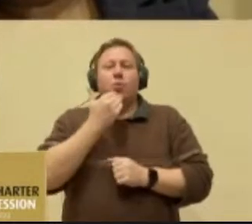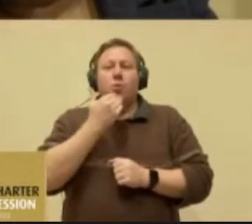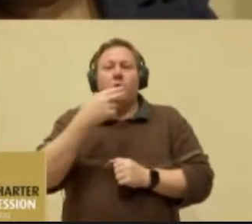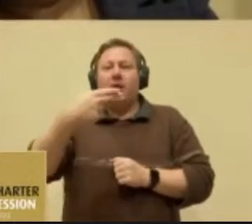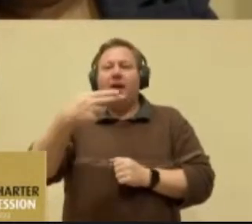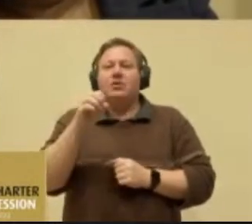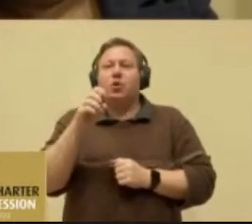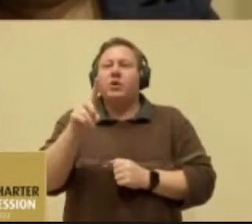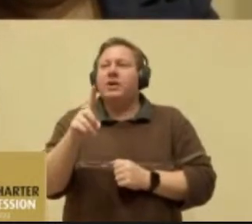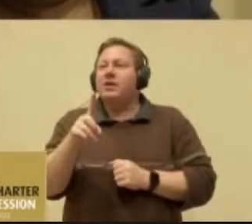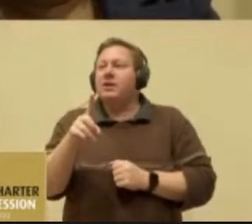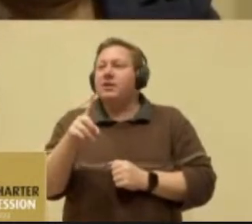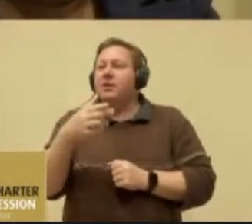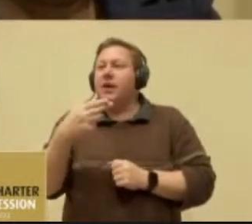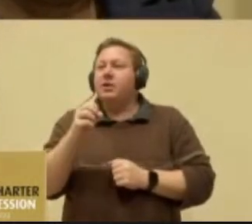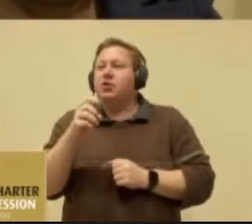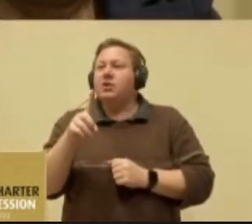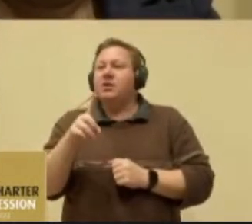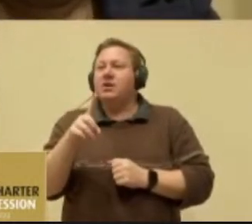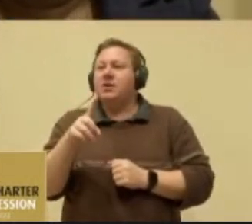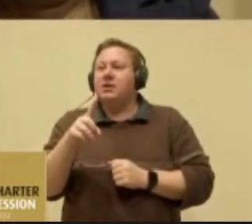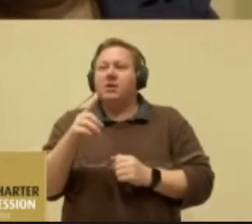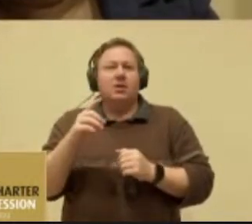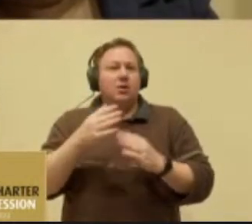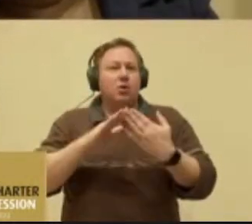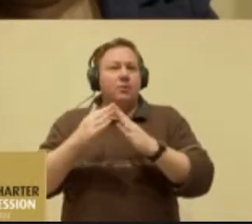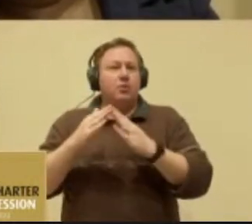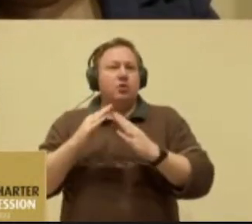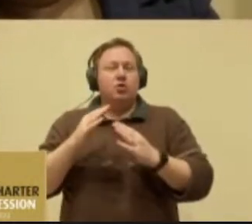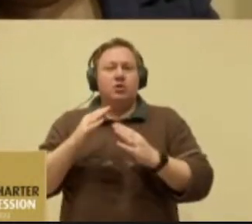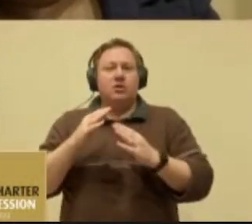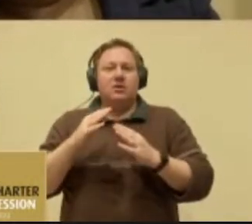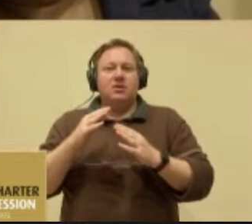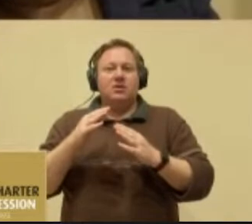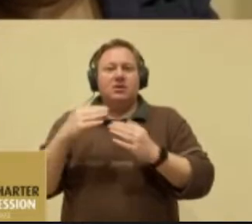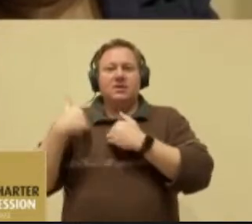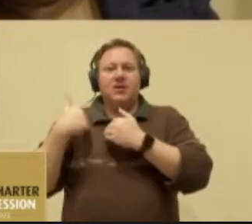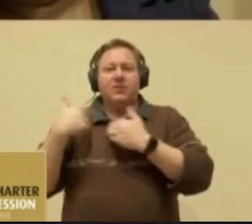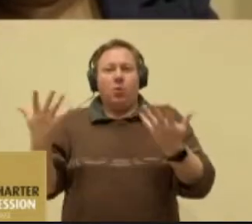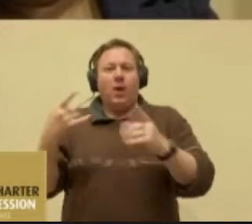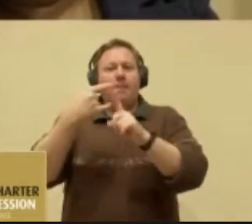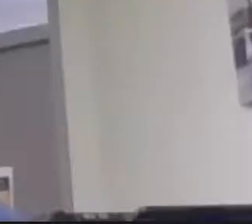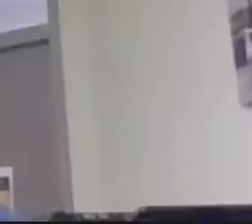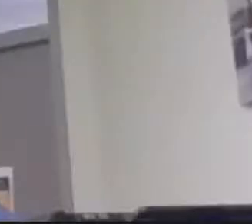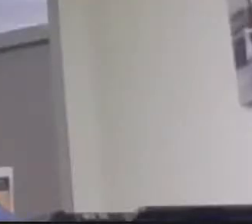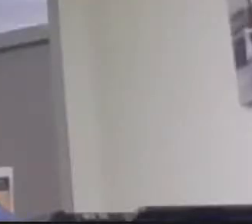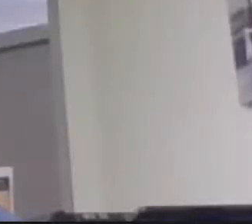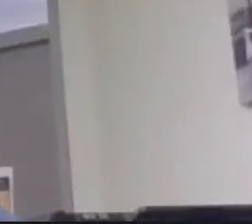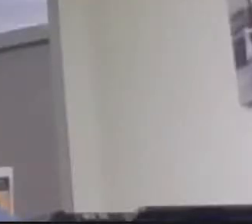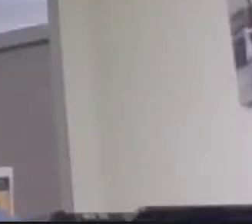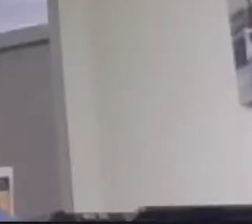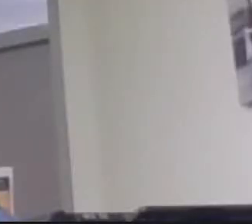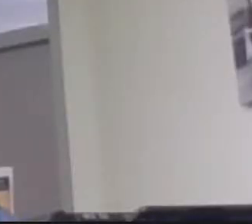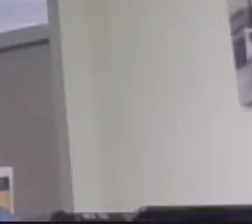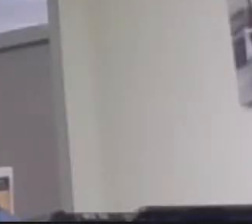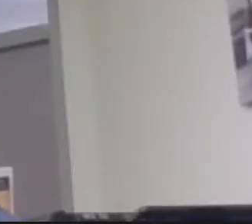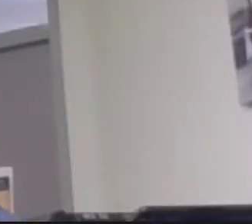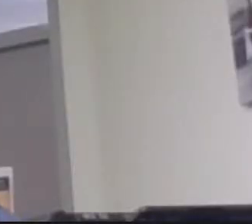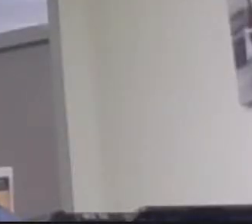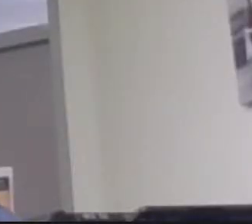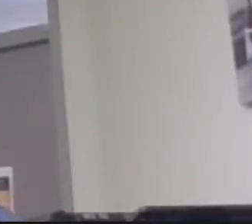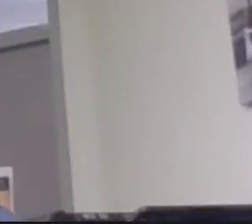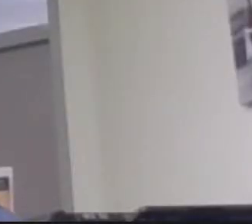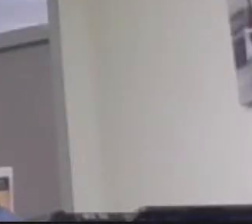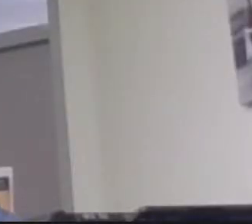where's hud of community safety he's on the platform yes i'm in the platform chair